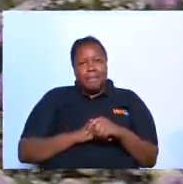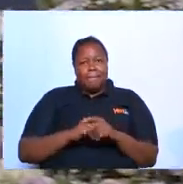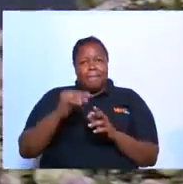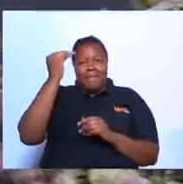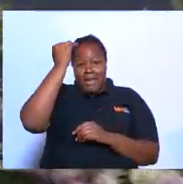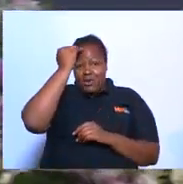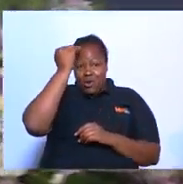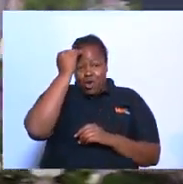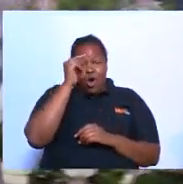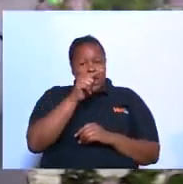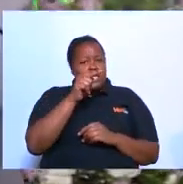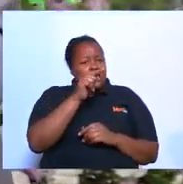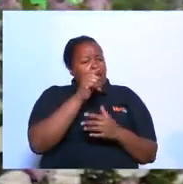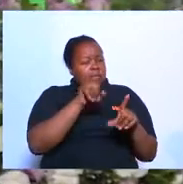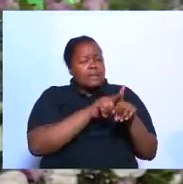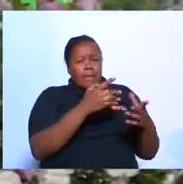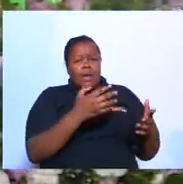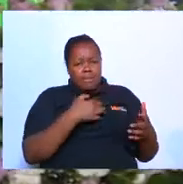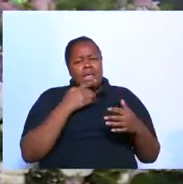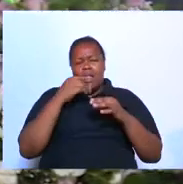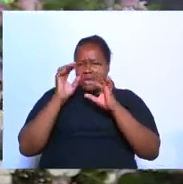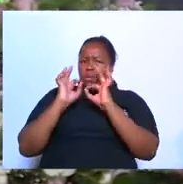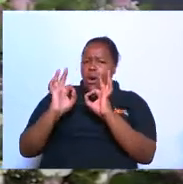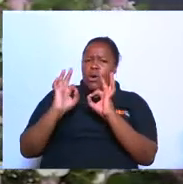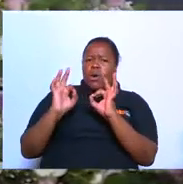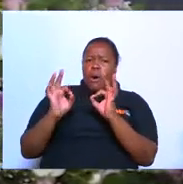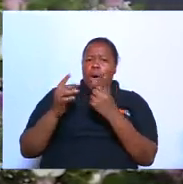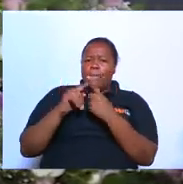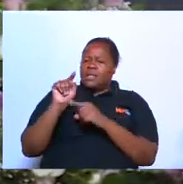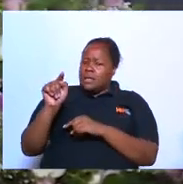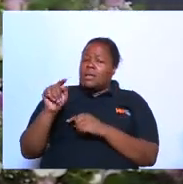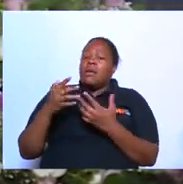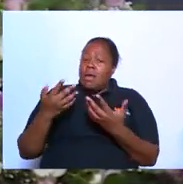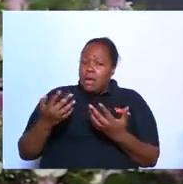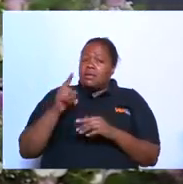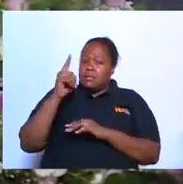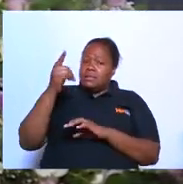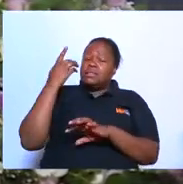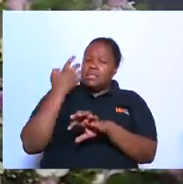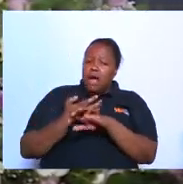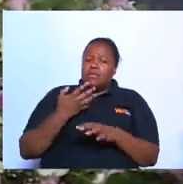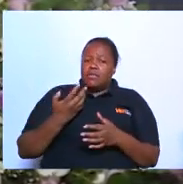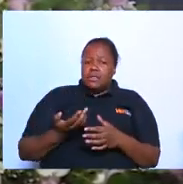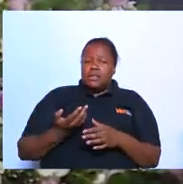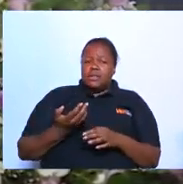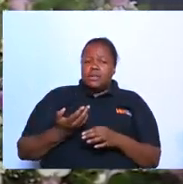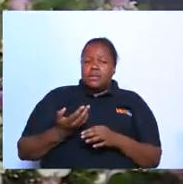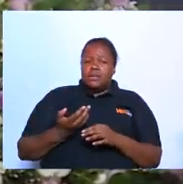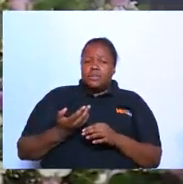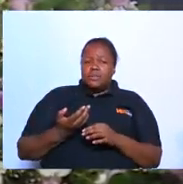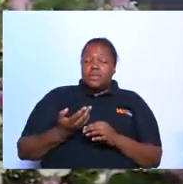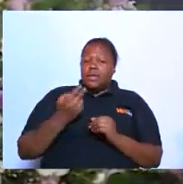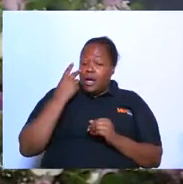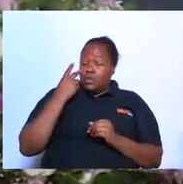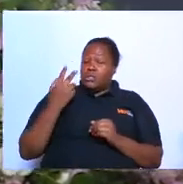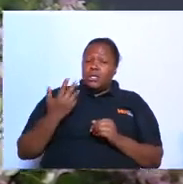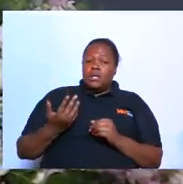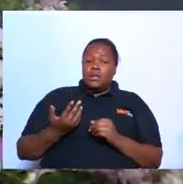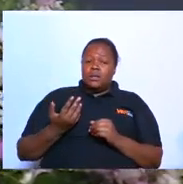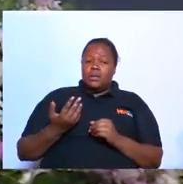you know it was like this and say oh wow wow that one that is tough you